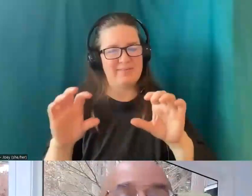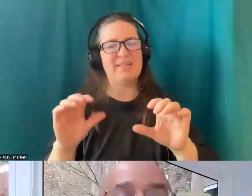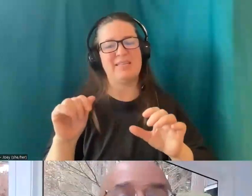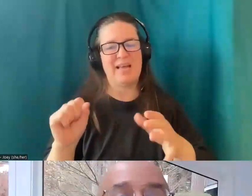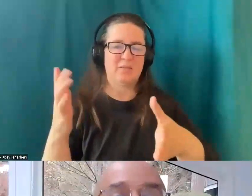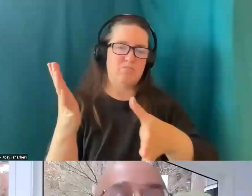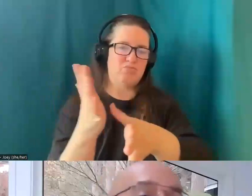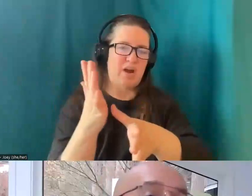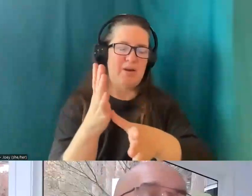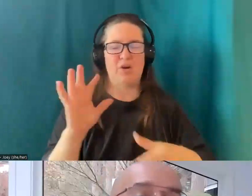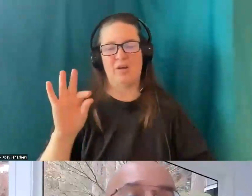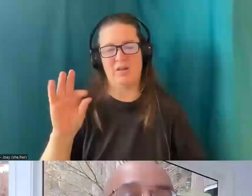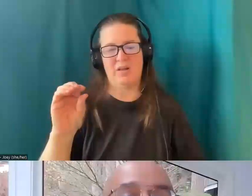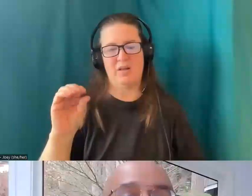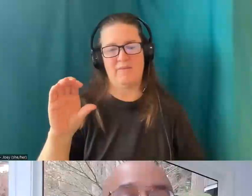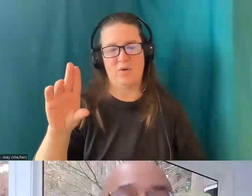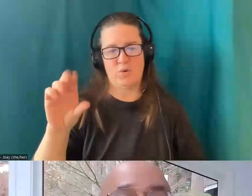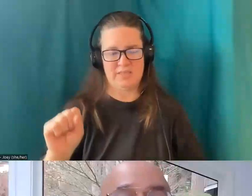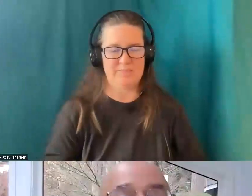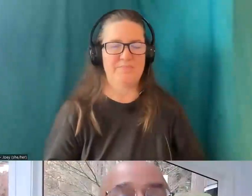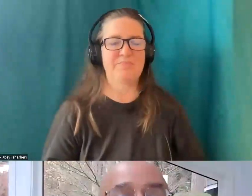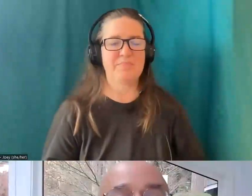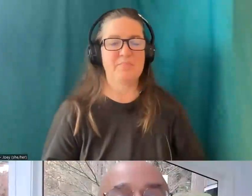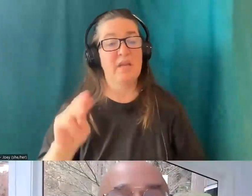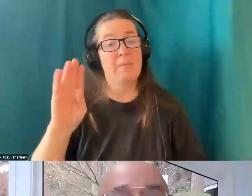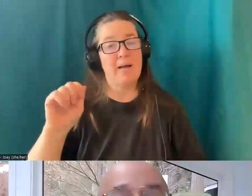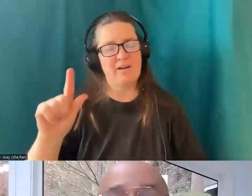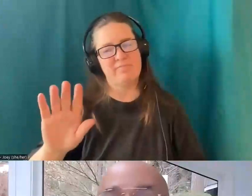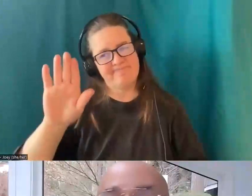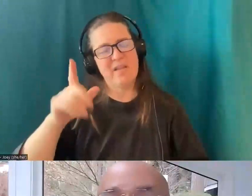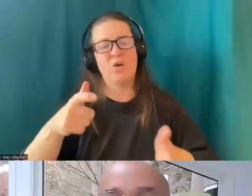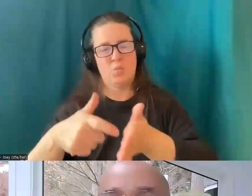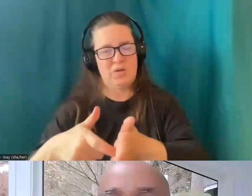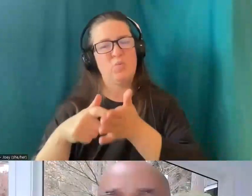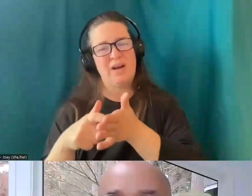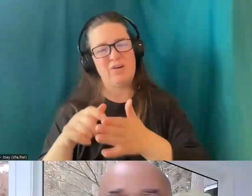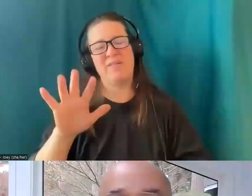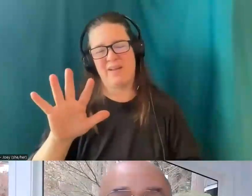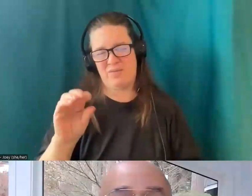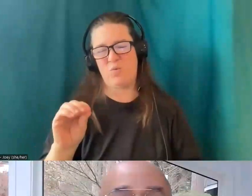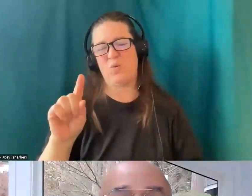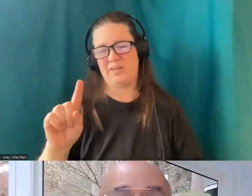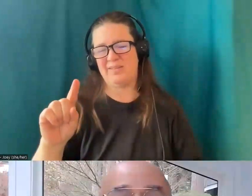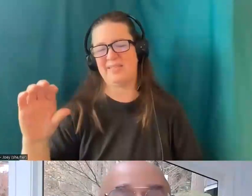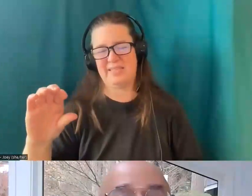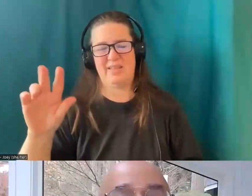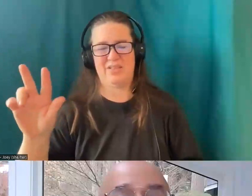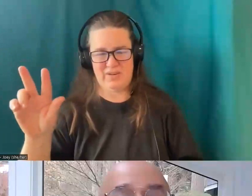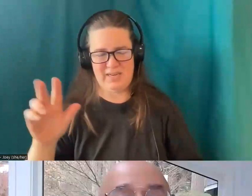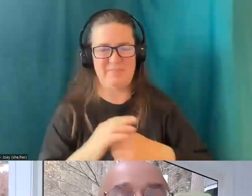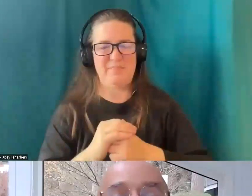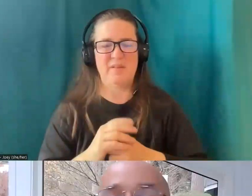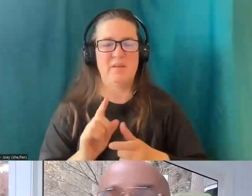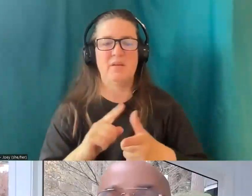I'm happy to take that one. The eligibility requirements do require that you are a 501c3 or